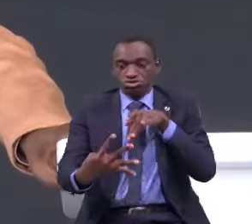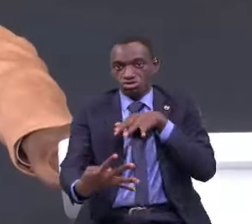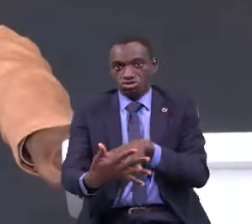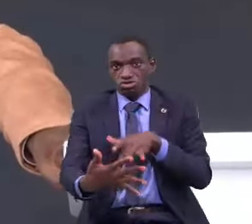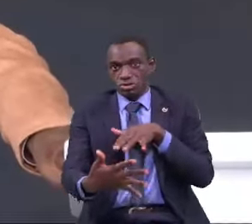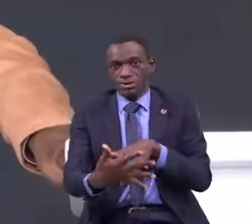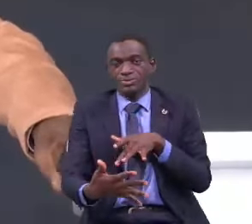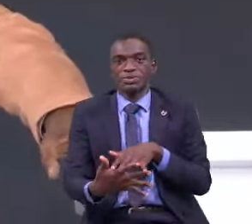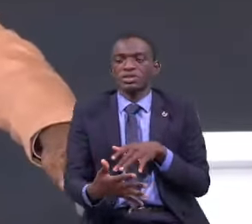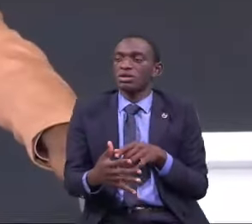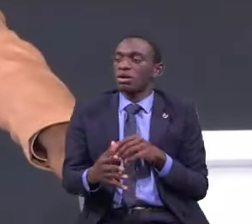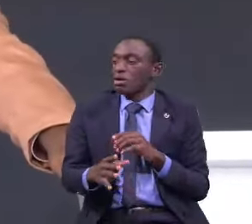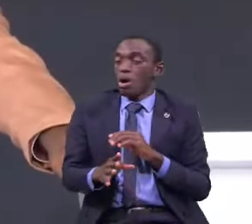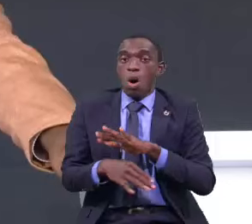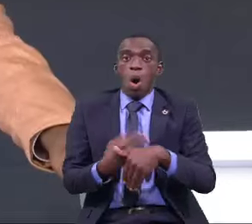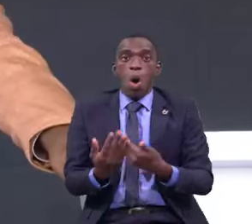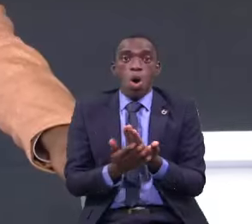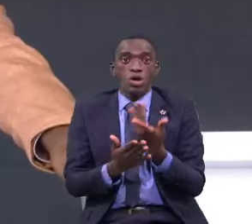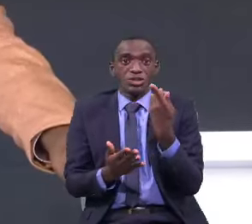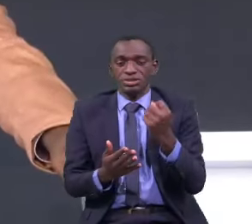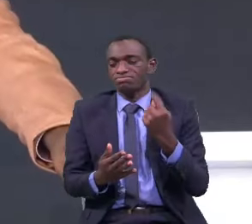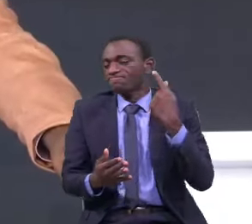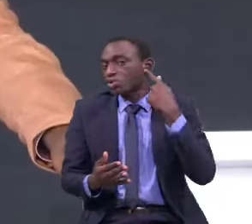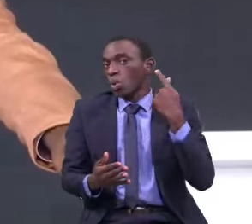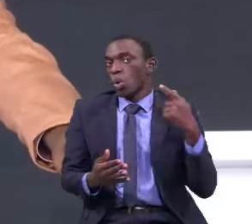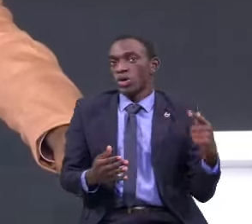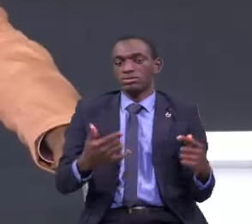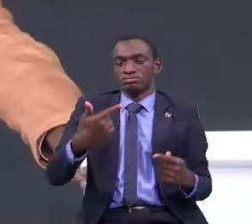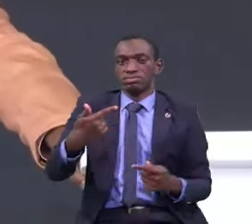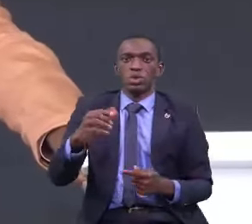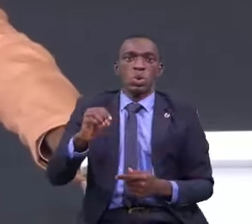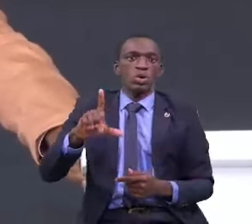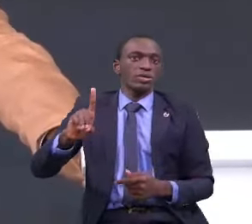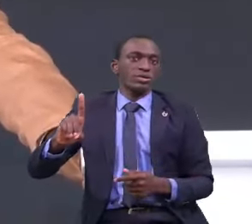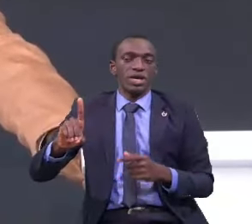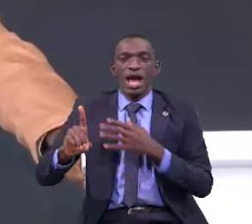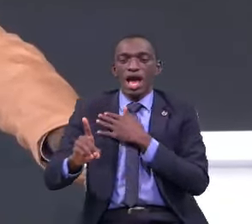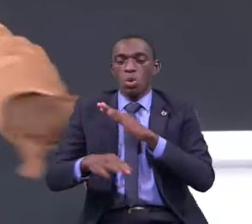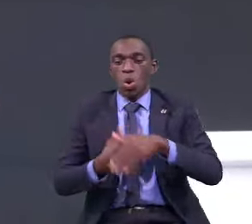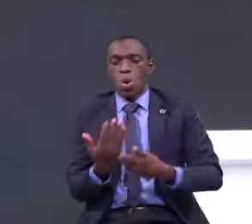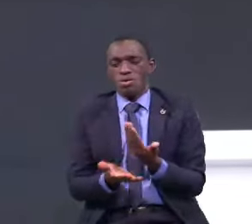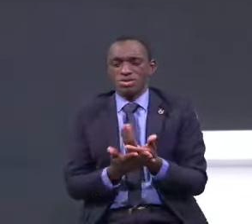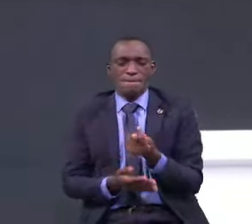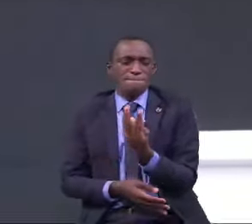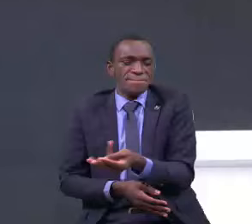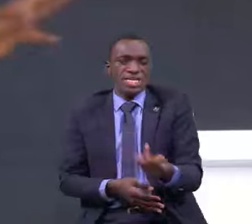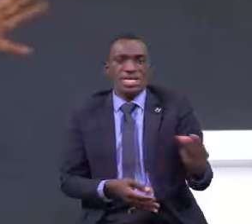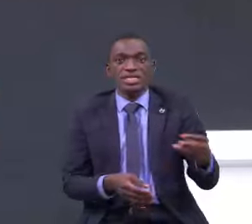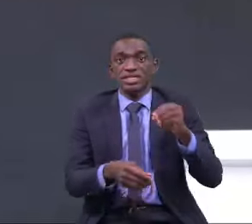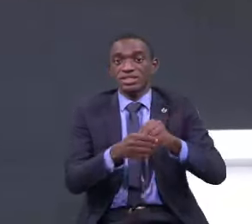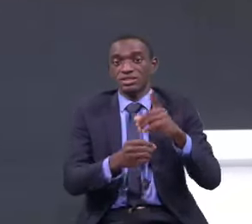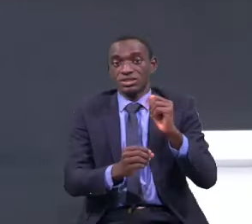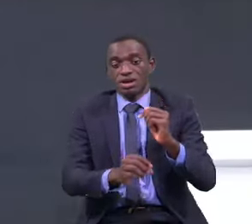All the gold in the earth, all the minerals in the earth, all